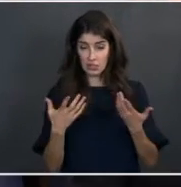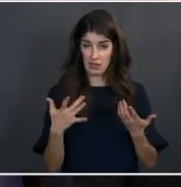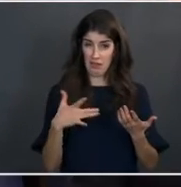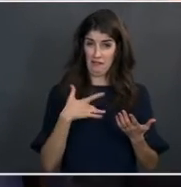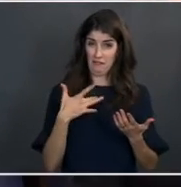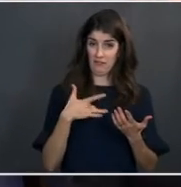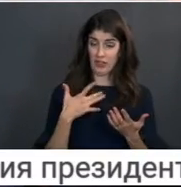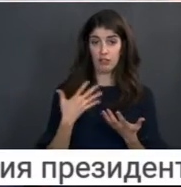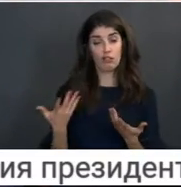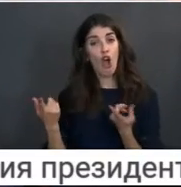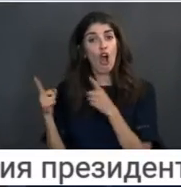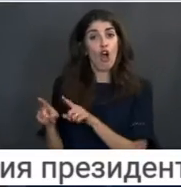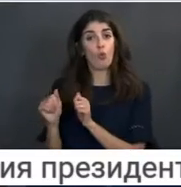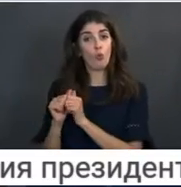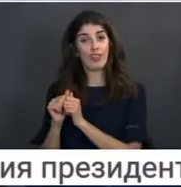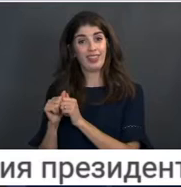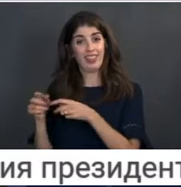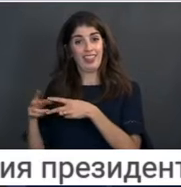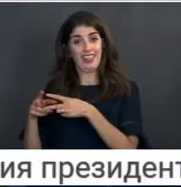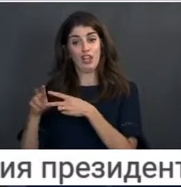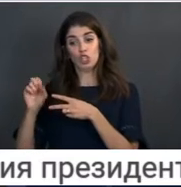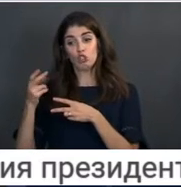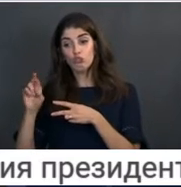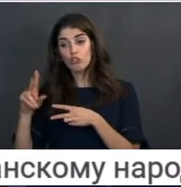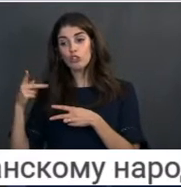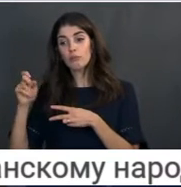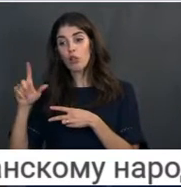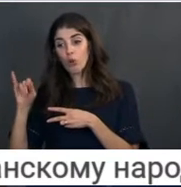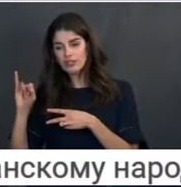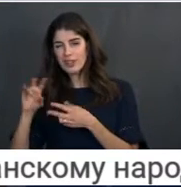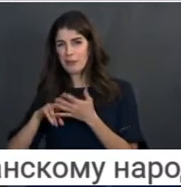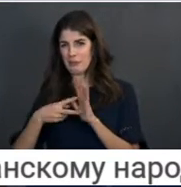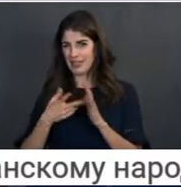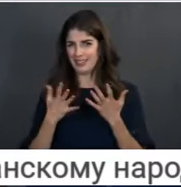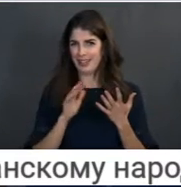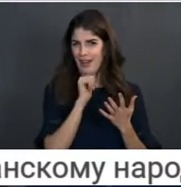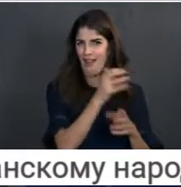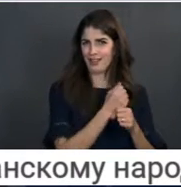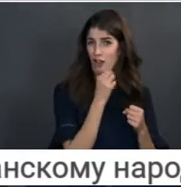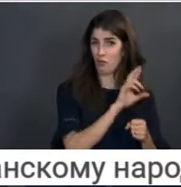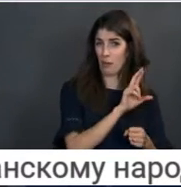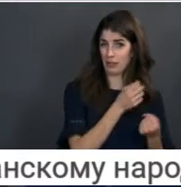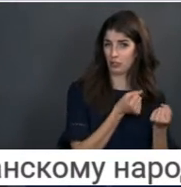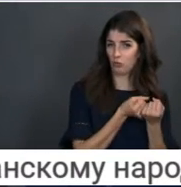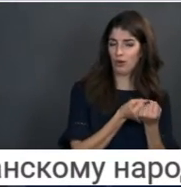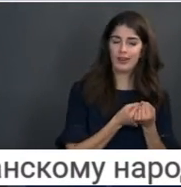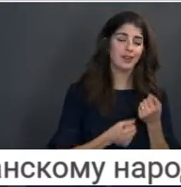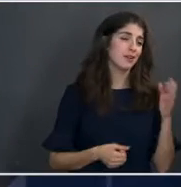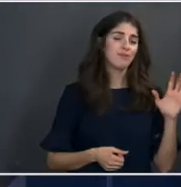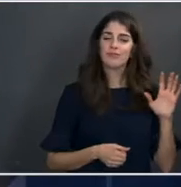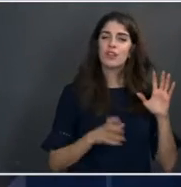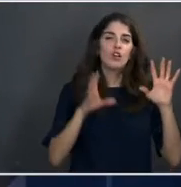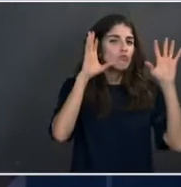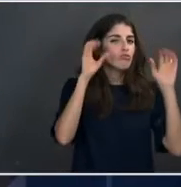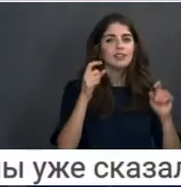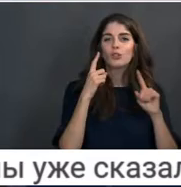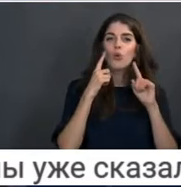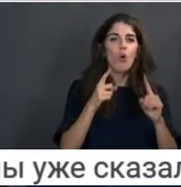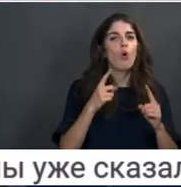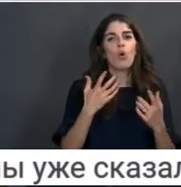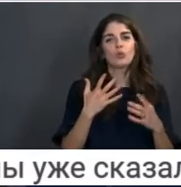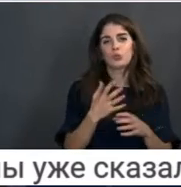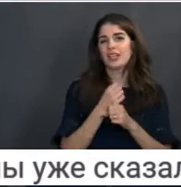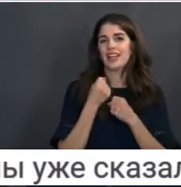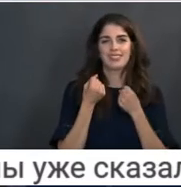board? Well, the president's focus is on the end goal of delivering relief to the American people, not